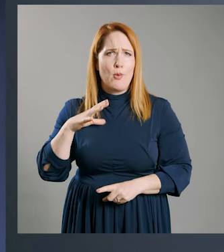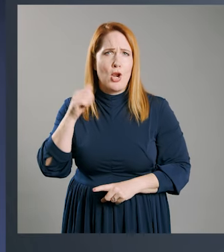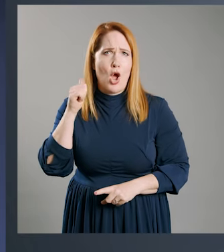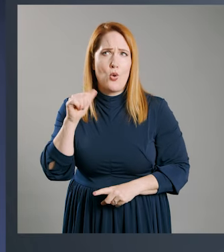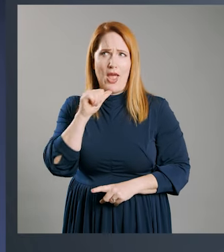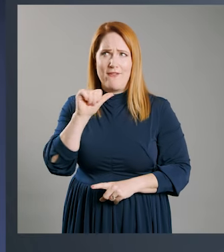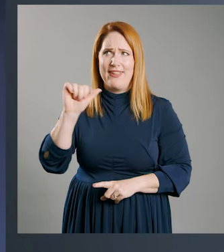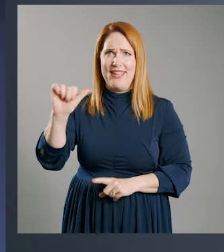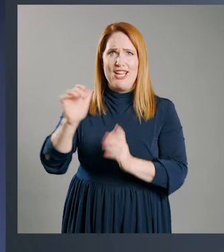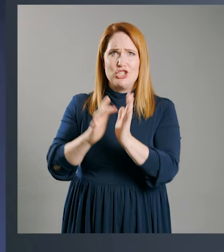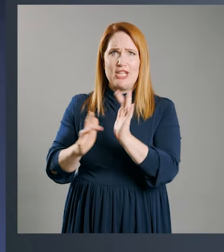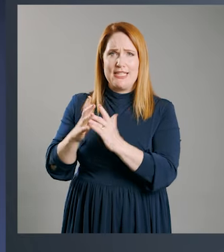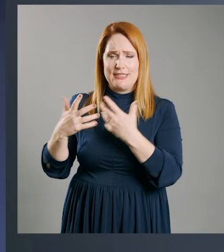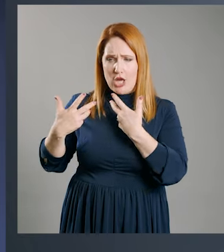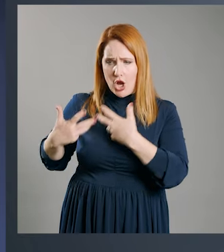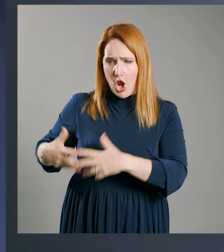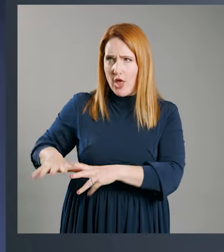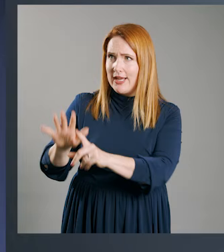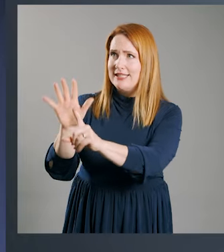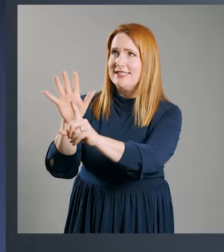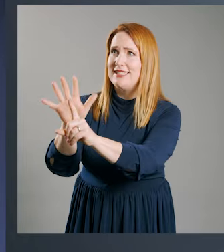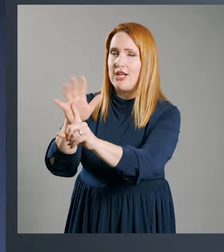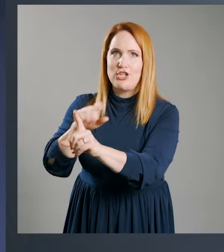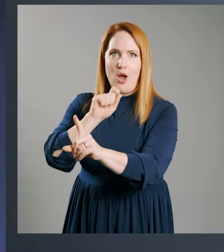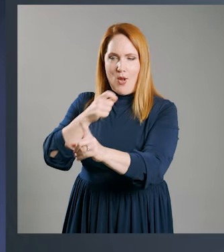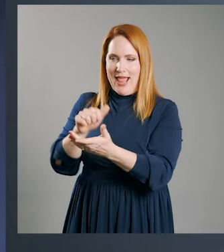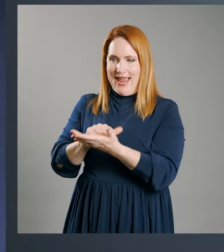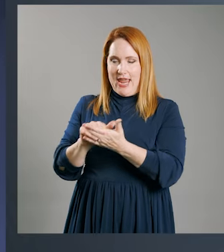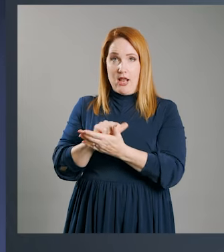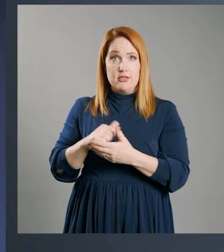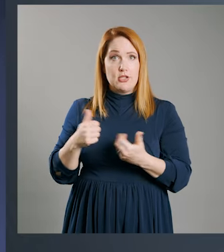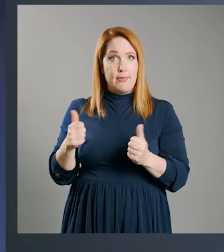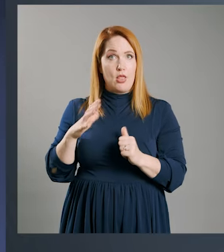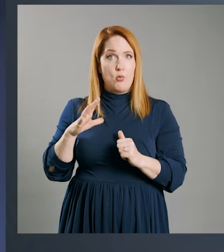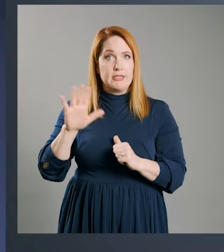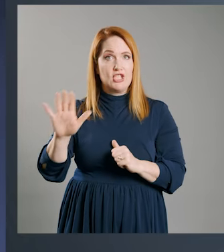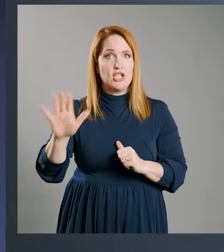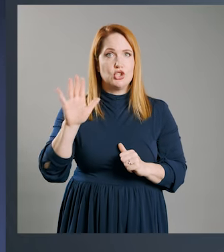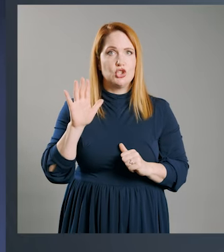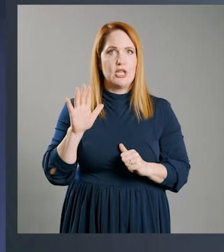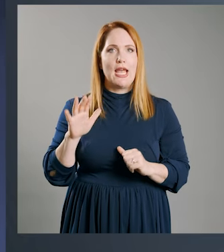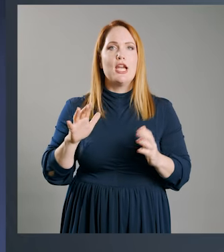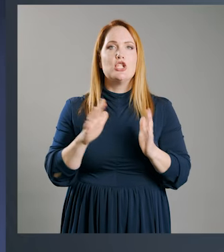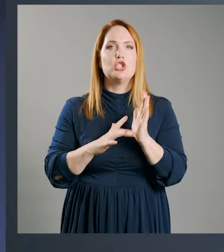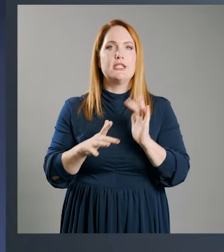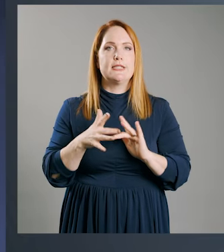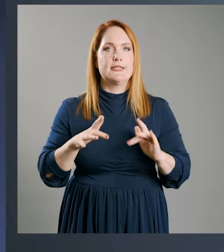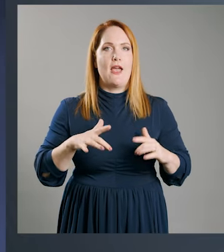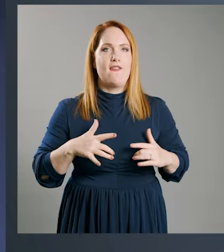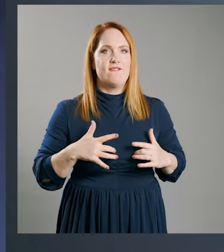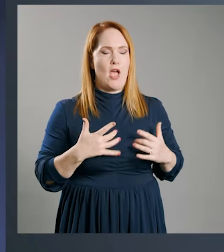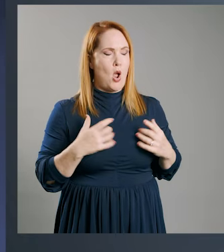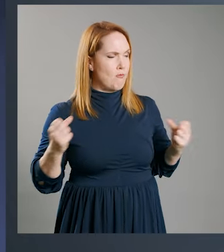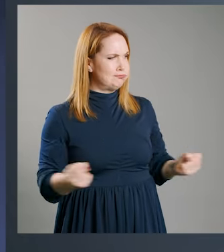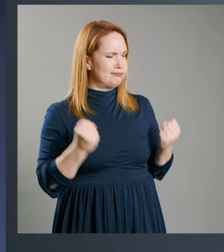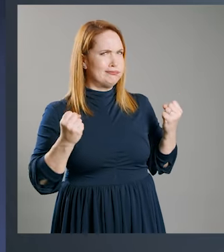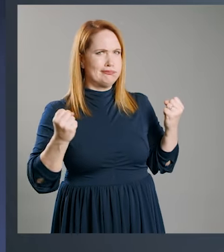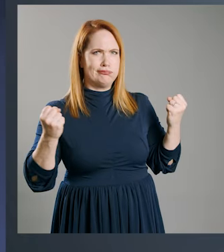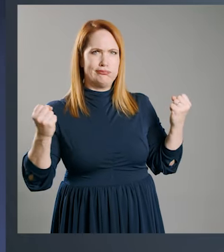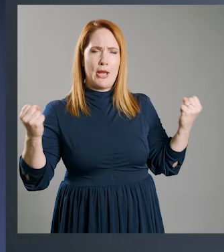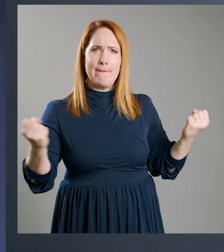she just could touch Jesus' cloak, she would be healed. And so that's what she did. And Jesus, we're told in the text, felt